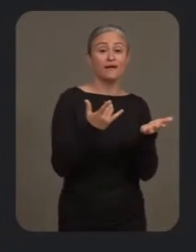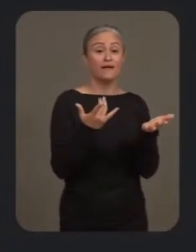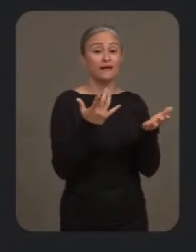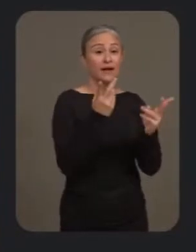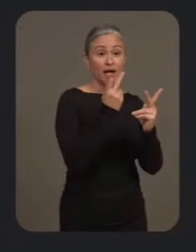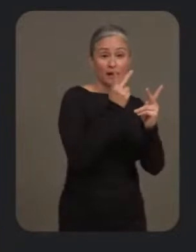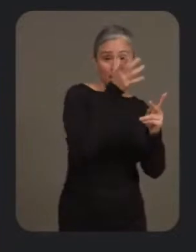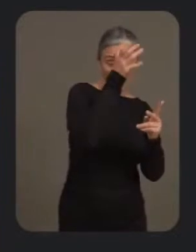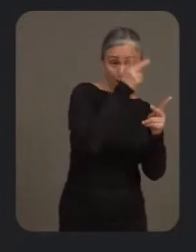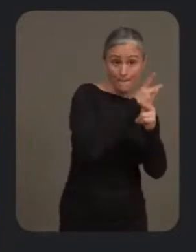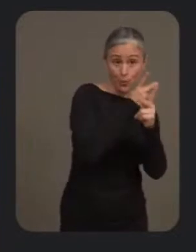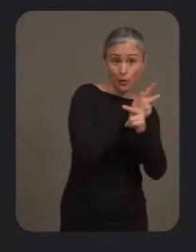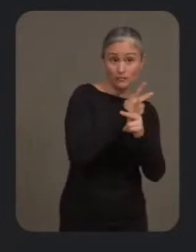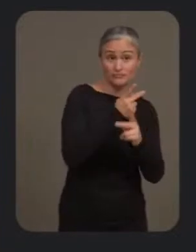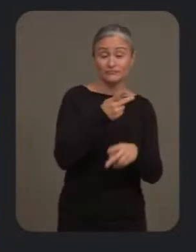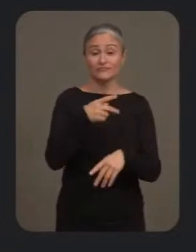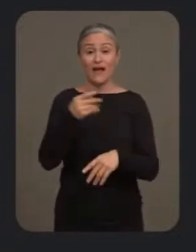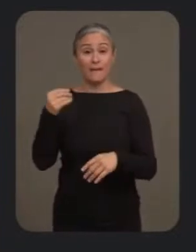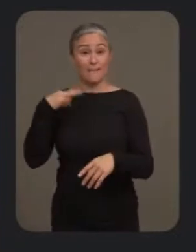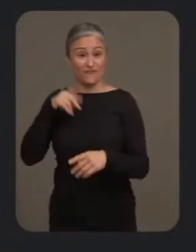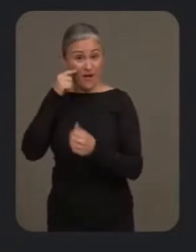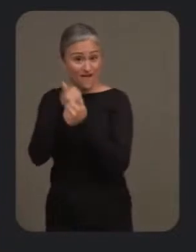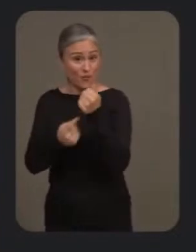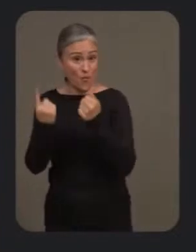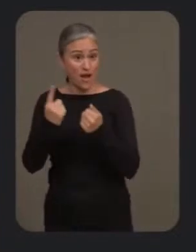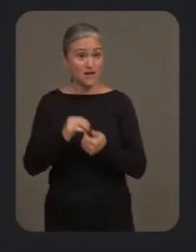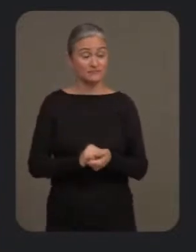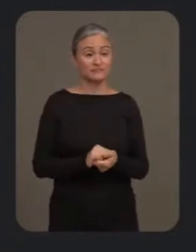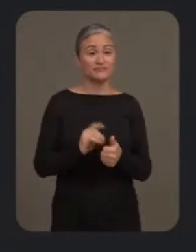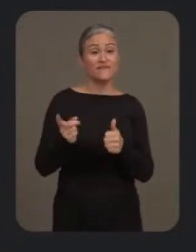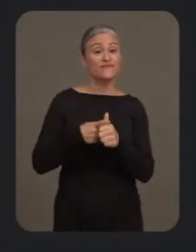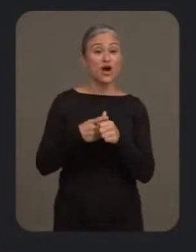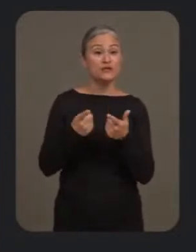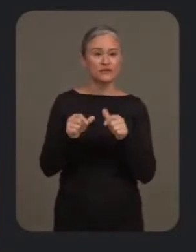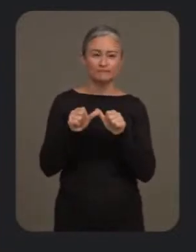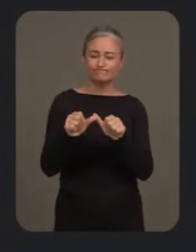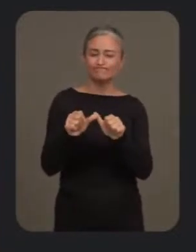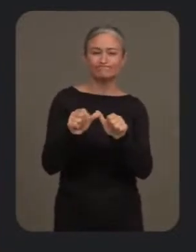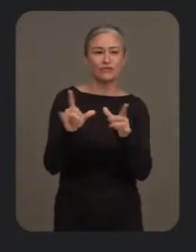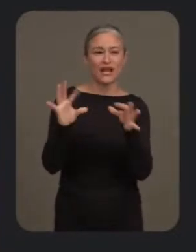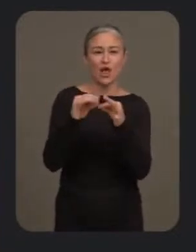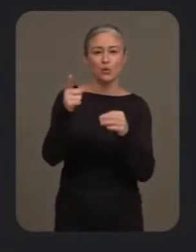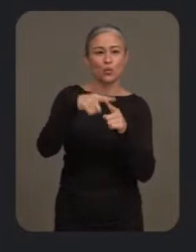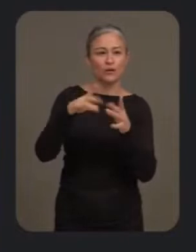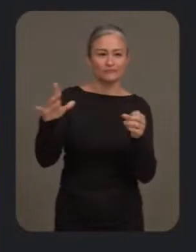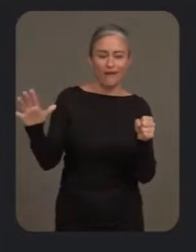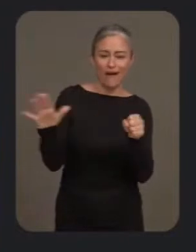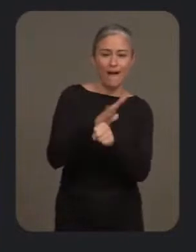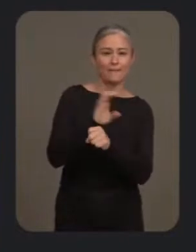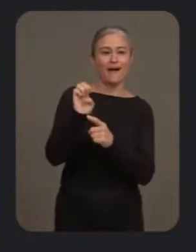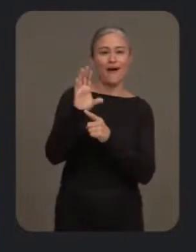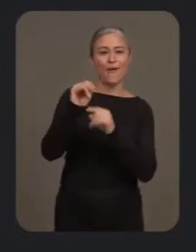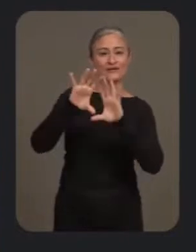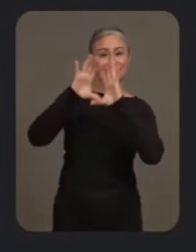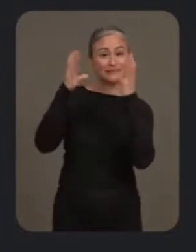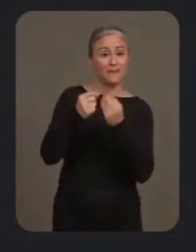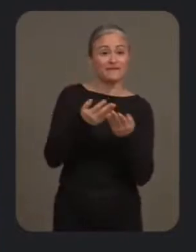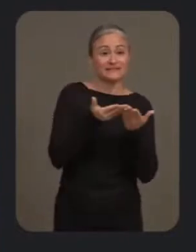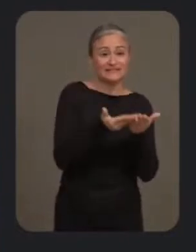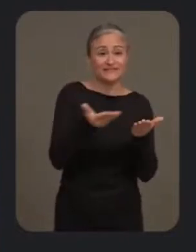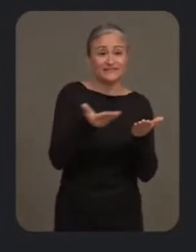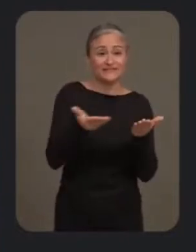computing to everyone. First, continuing to connect you to the most complete ecosystem of